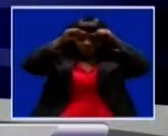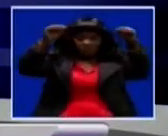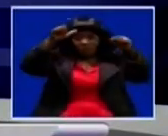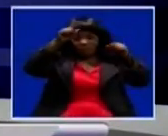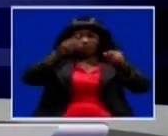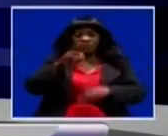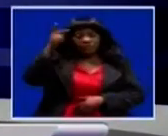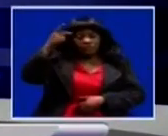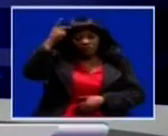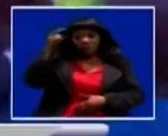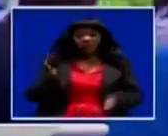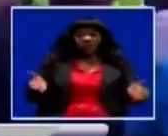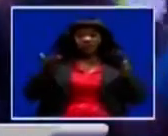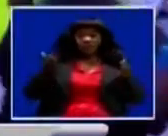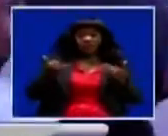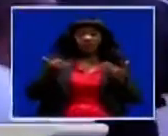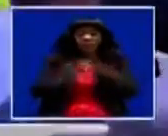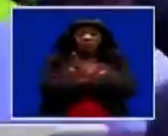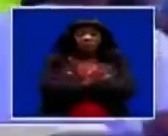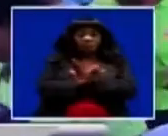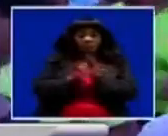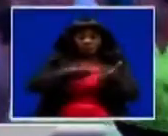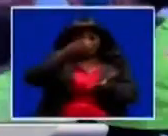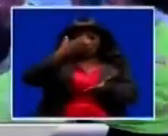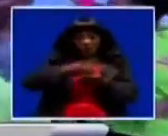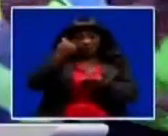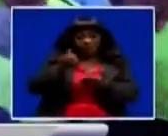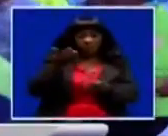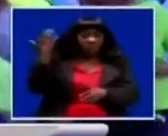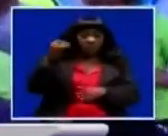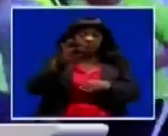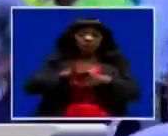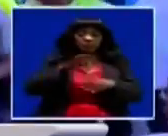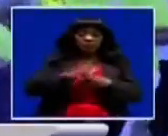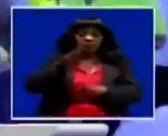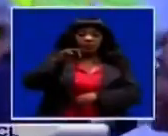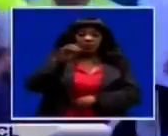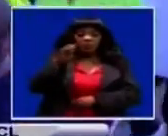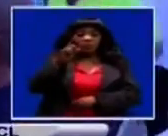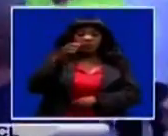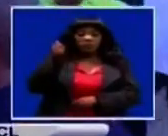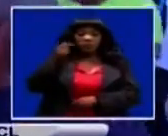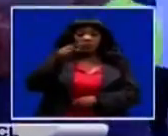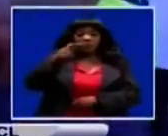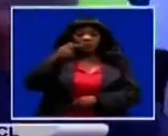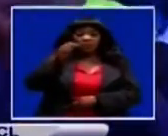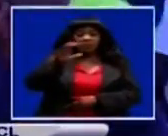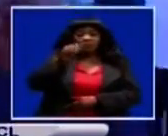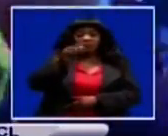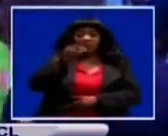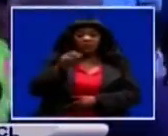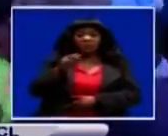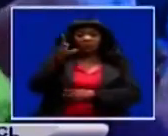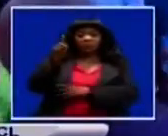has urged political players in Zambia to learn from the recent past elections in Madagascar and the Democratic Republic